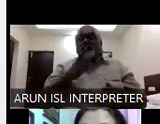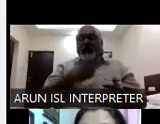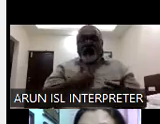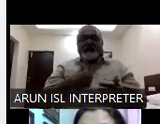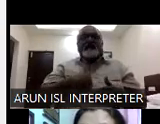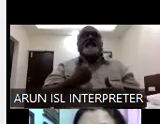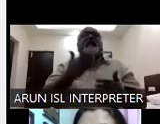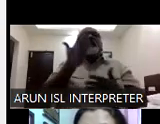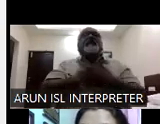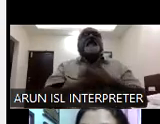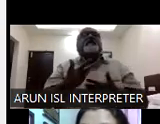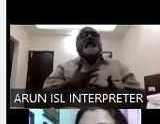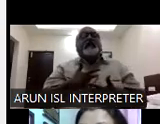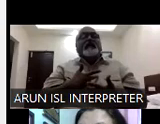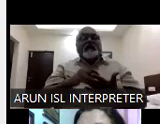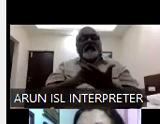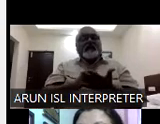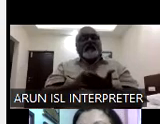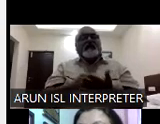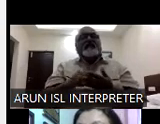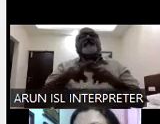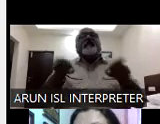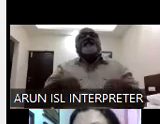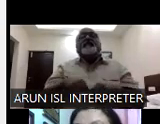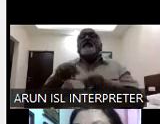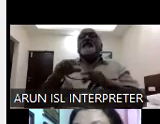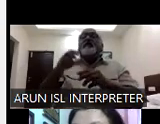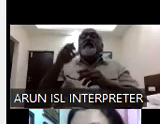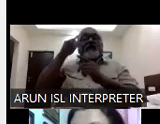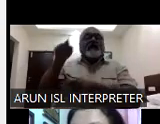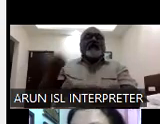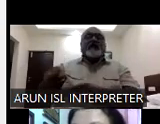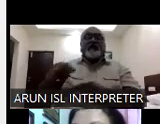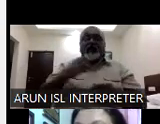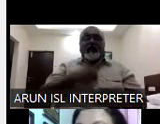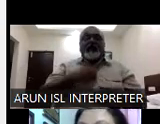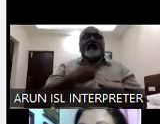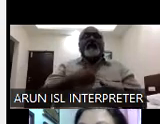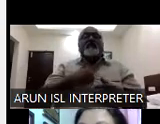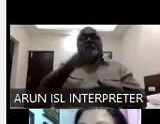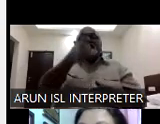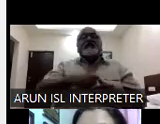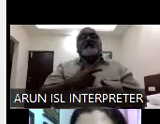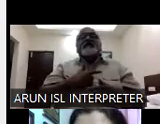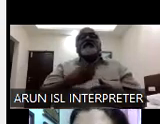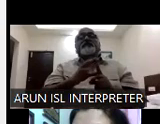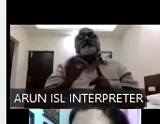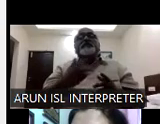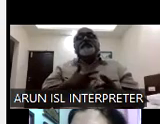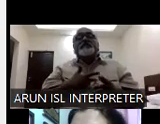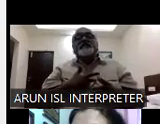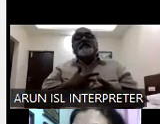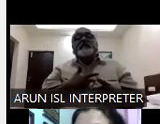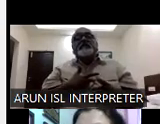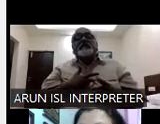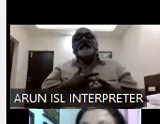Or family ke saath add kar de, as if it's a family member. What about him as identity, as a person with disability?